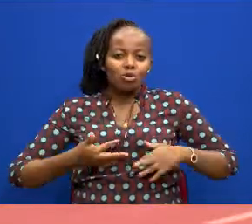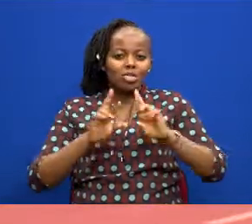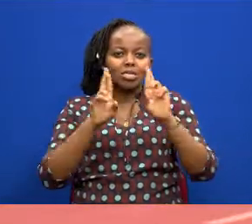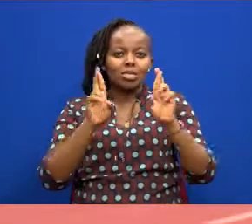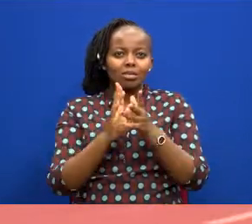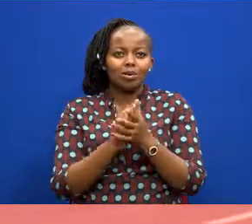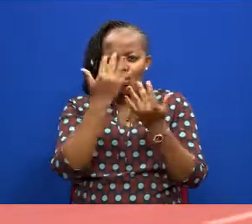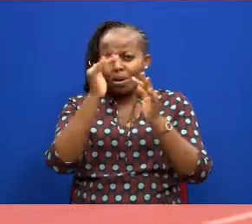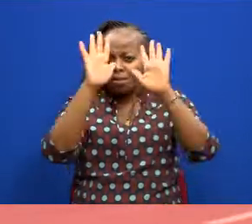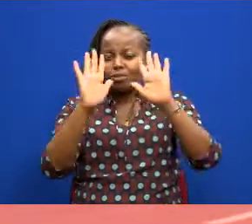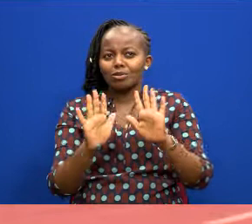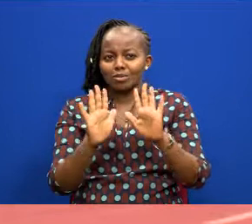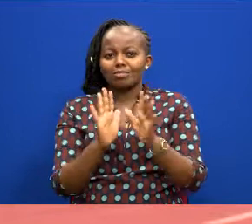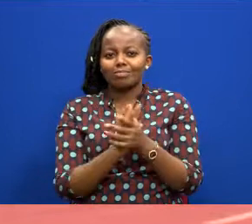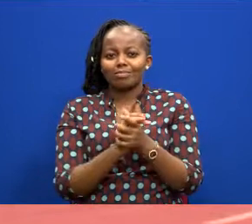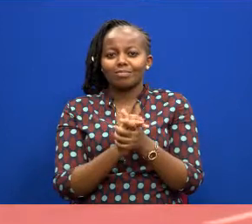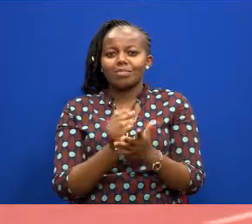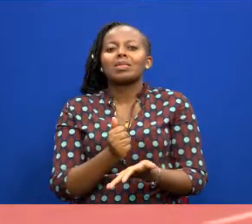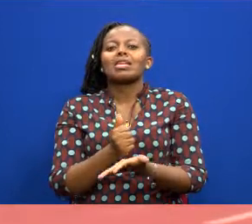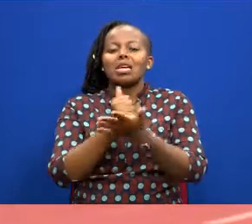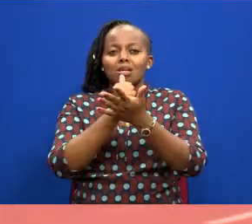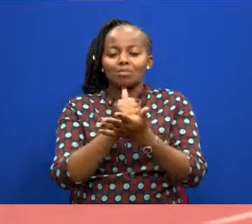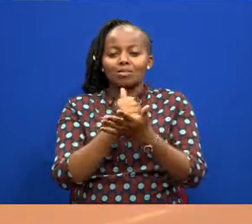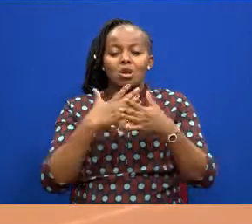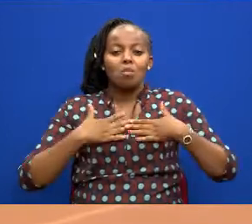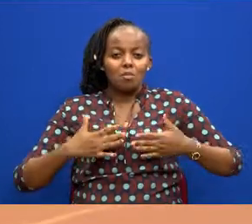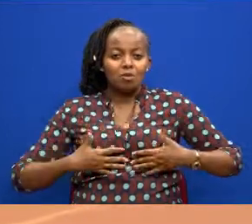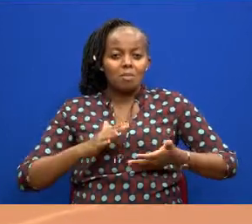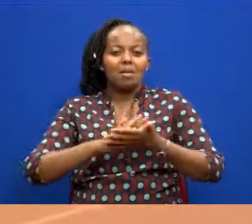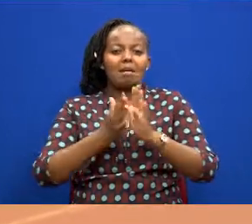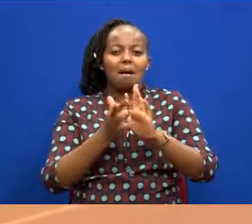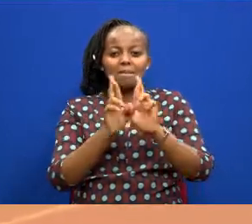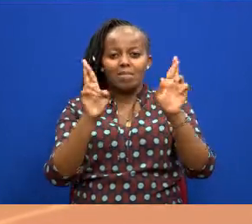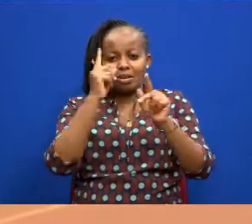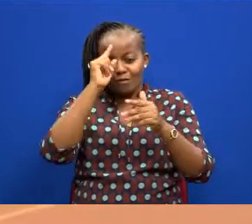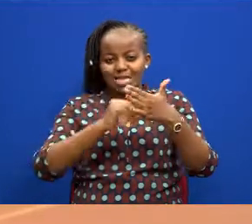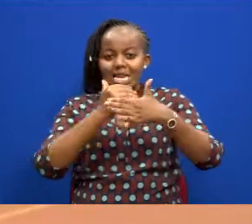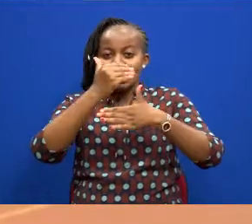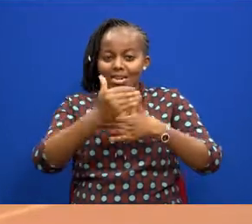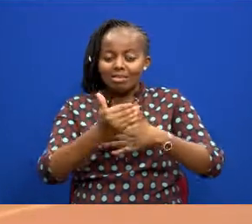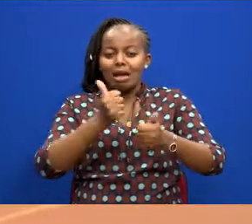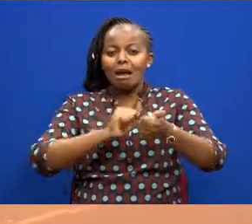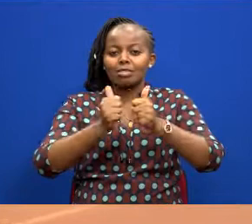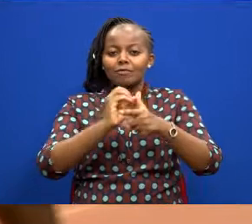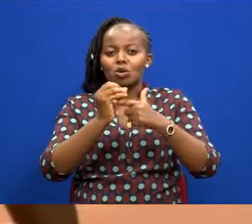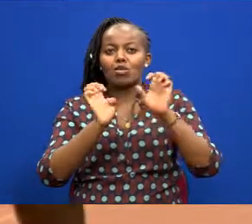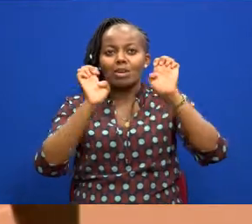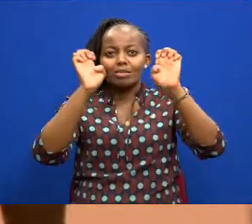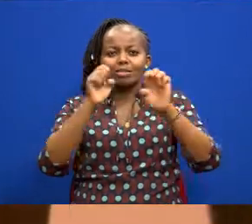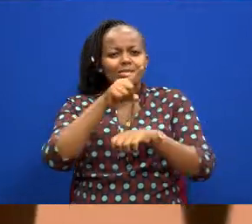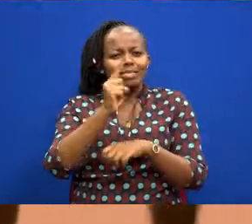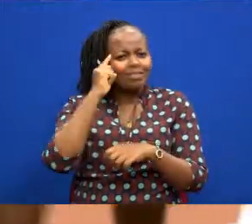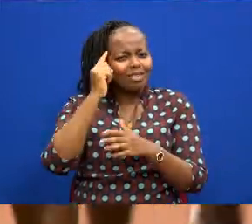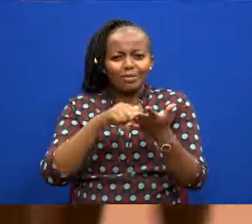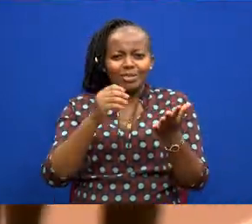warm-up? Warm up helps your body get ready for the next exercise. Excellent. What do you